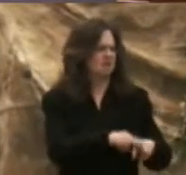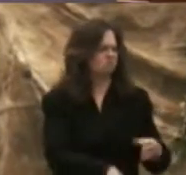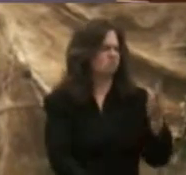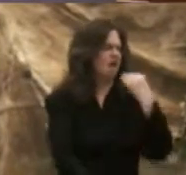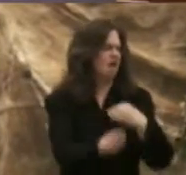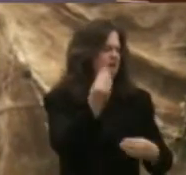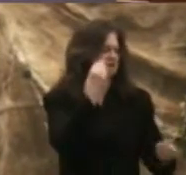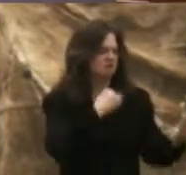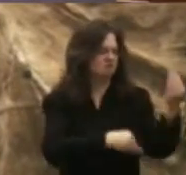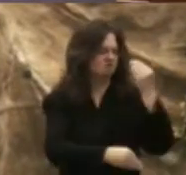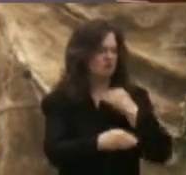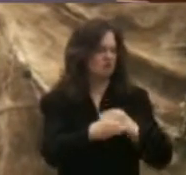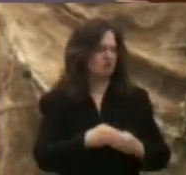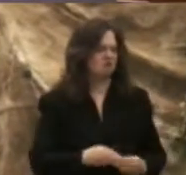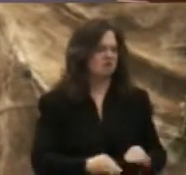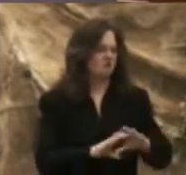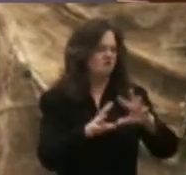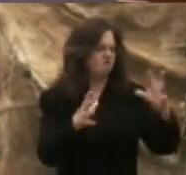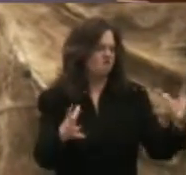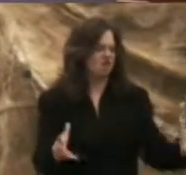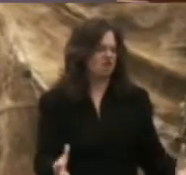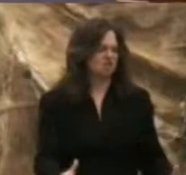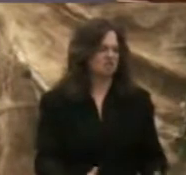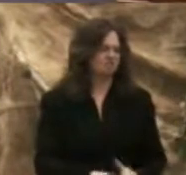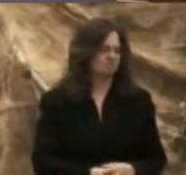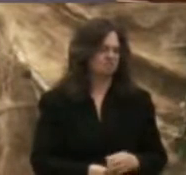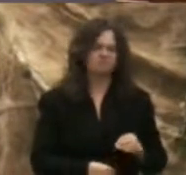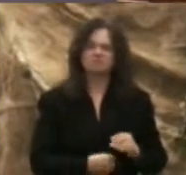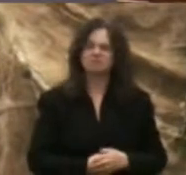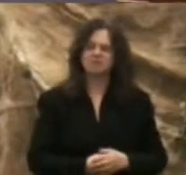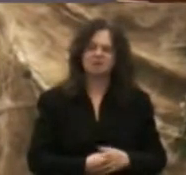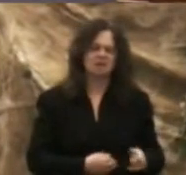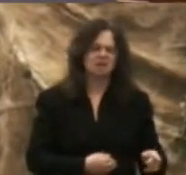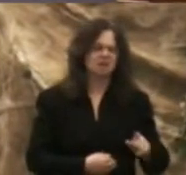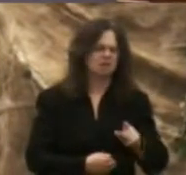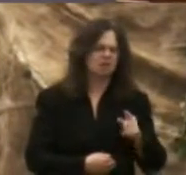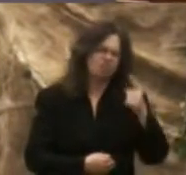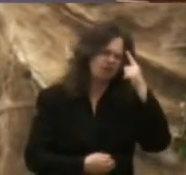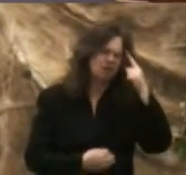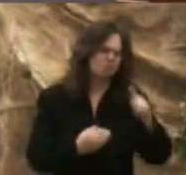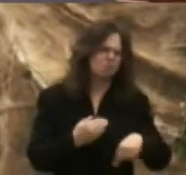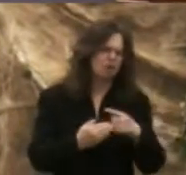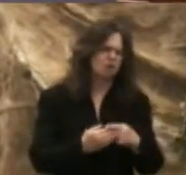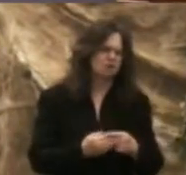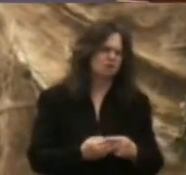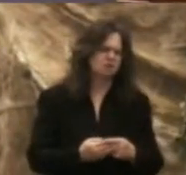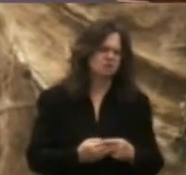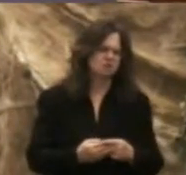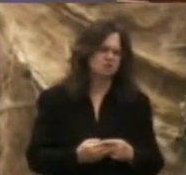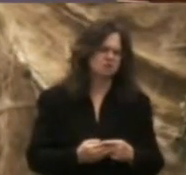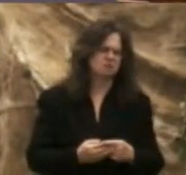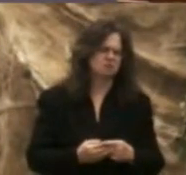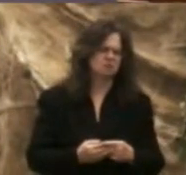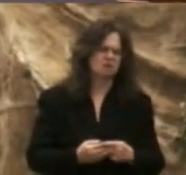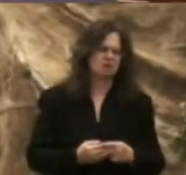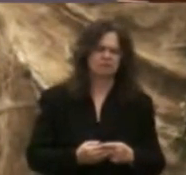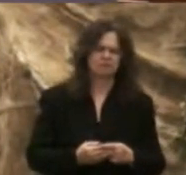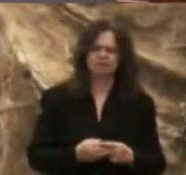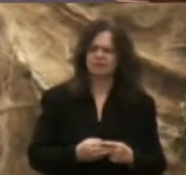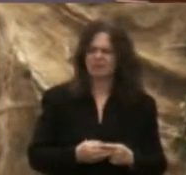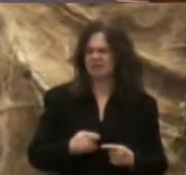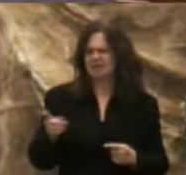behind the safety of his gated house, did he not ever think of the one who would be grateful just for